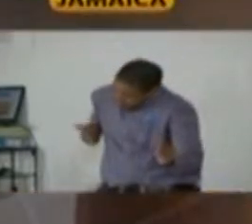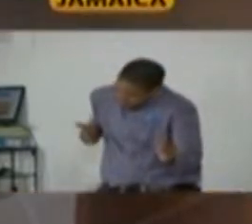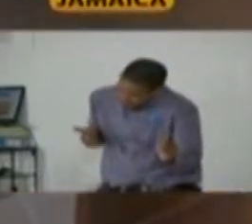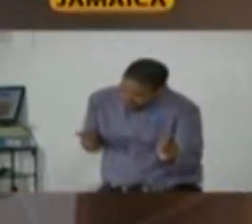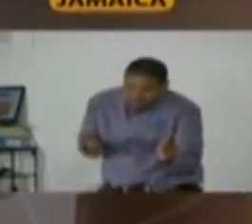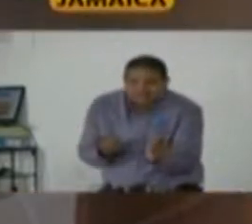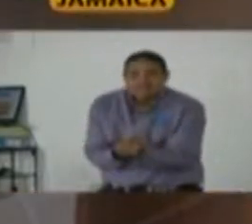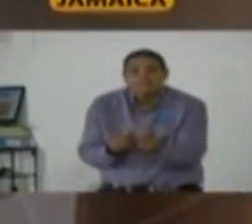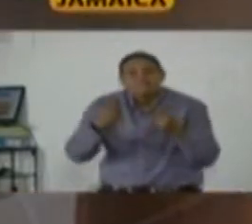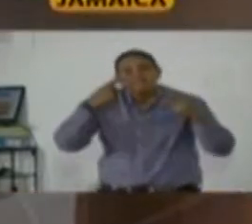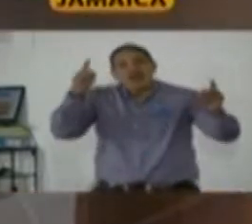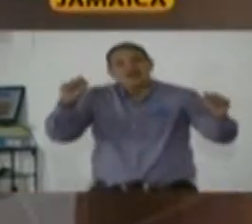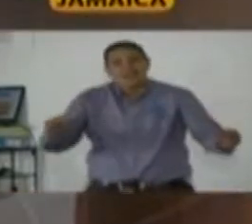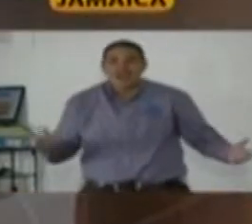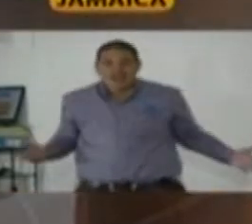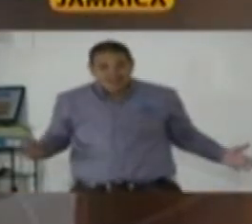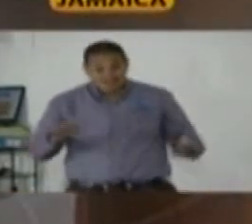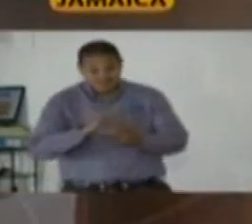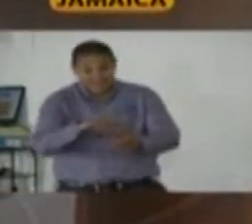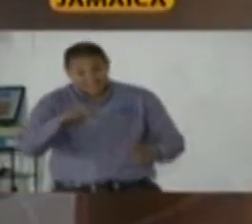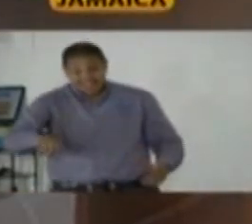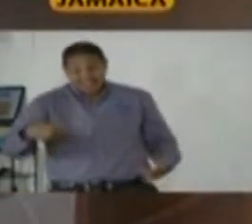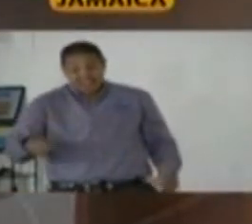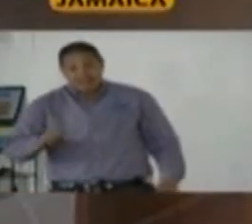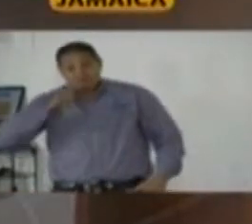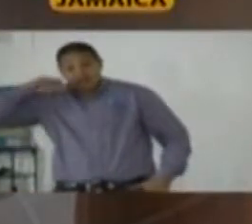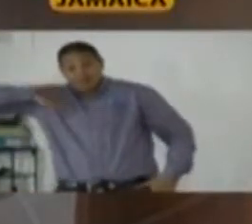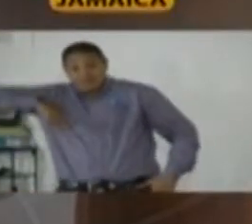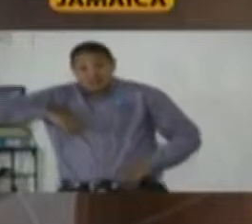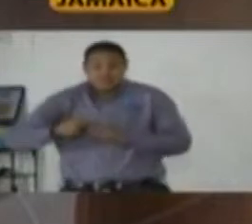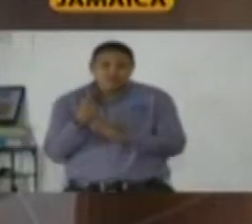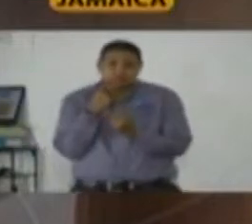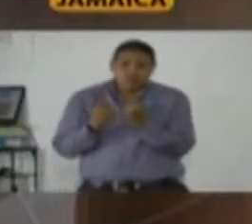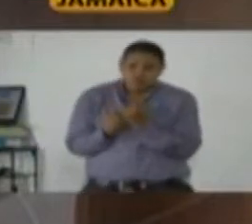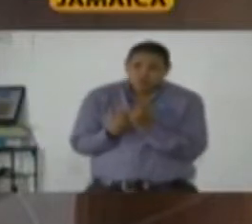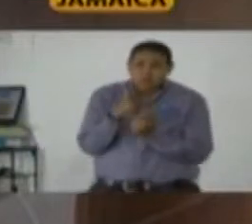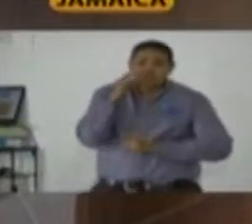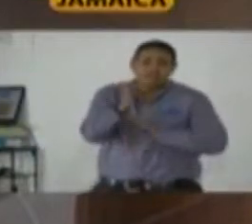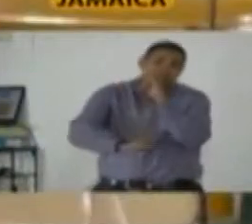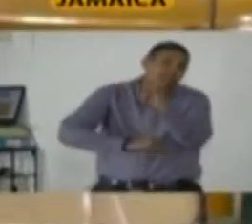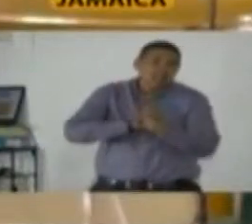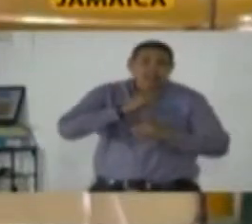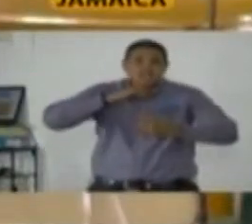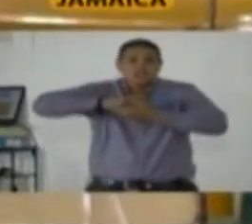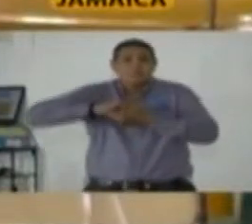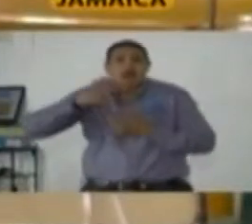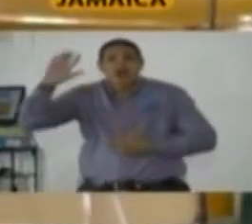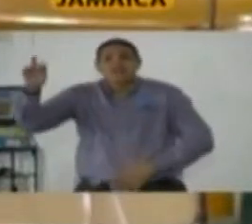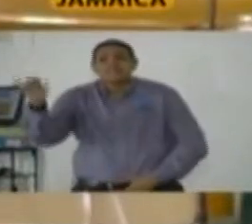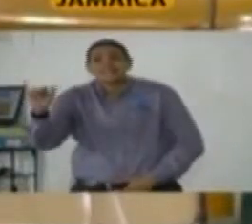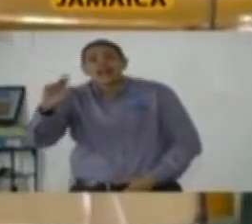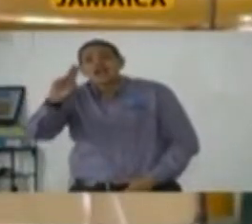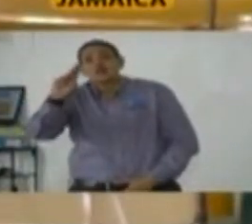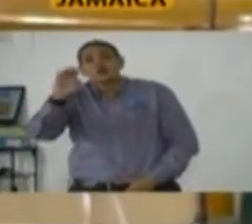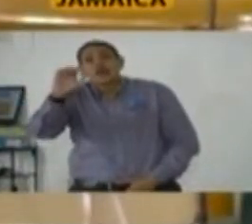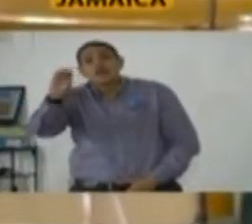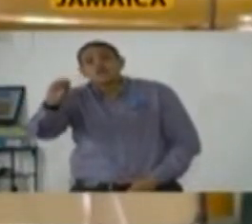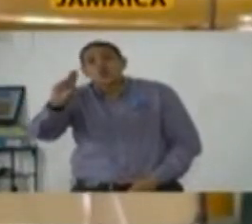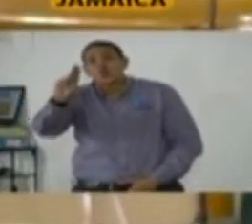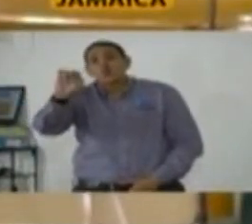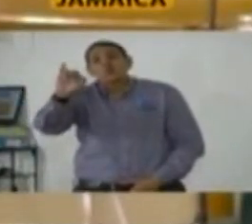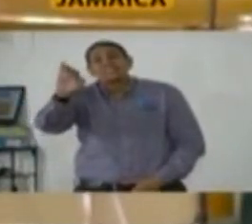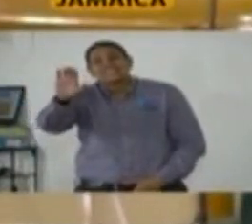this regard, Madam Speaker, we continue to benefit from the support of international partners such as Unesco and